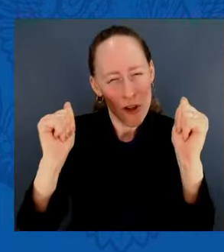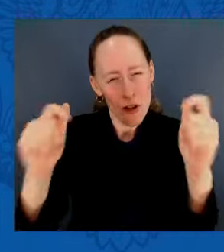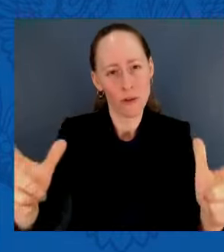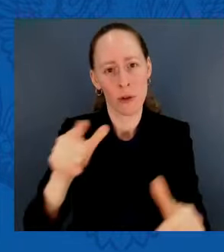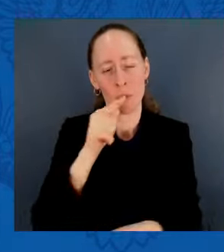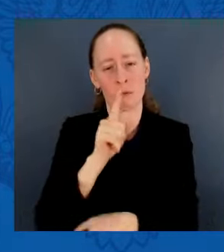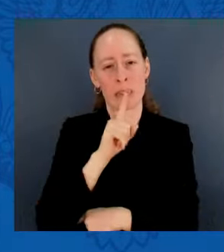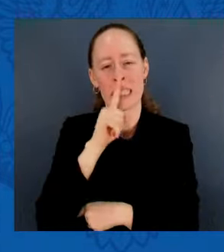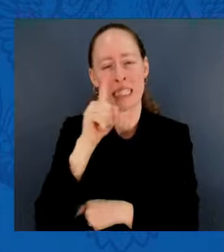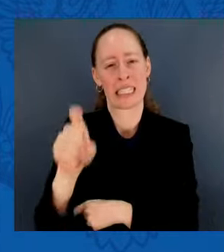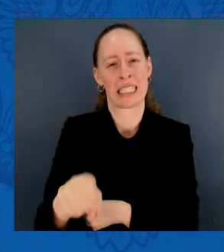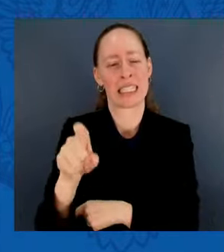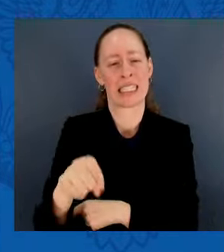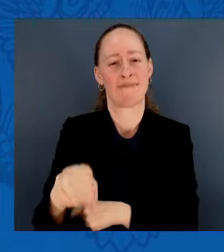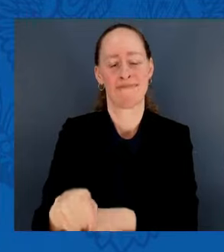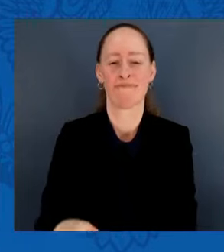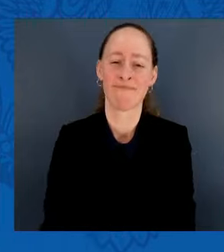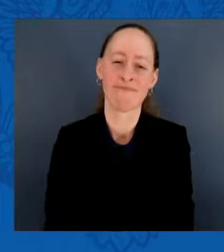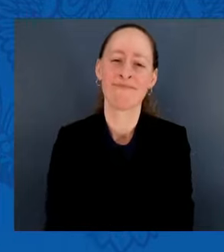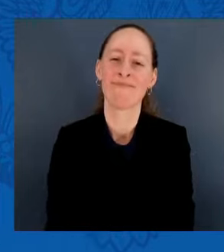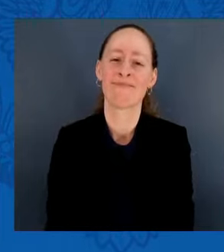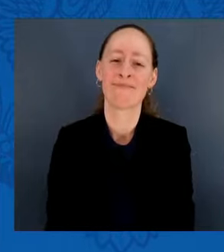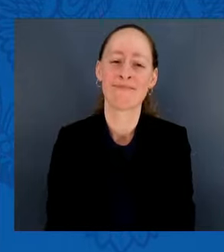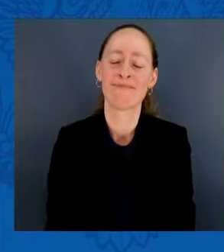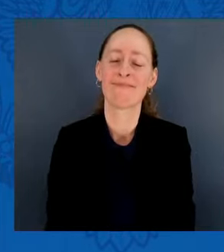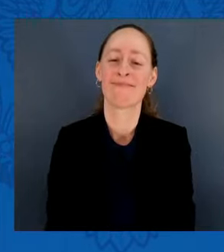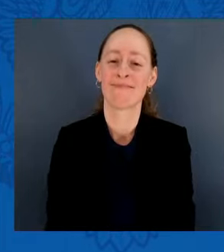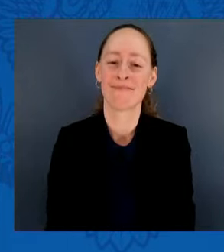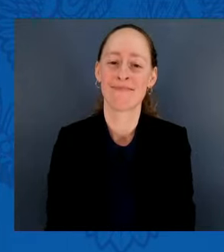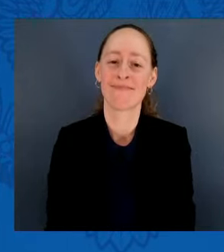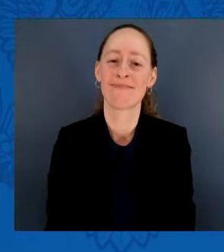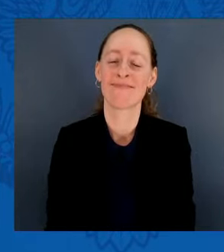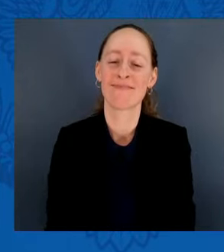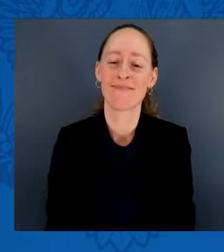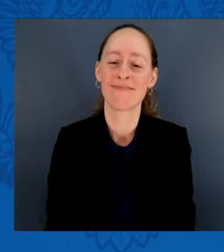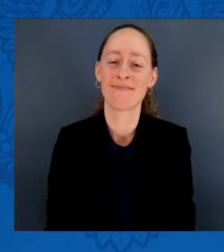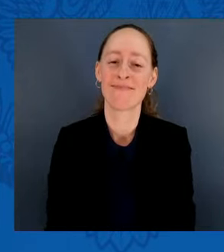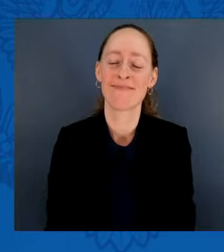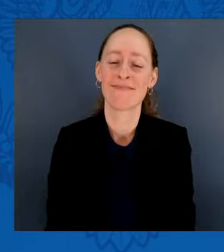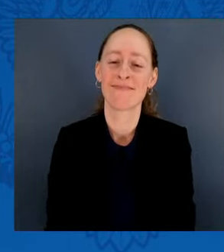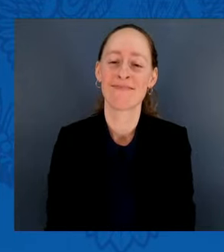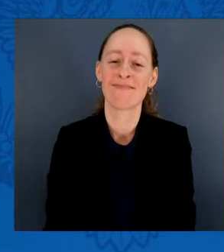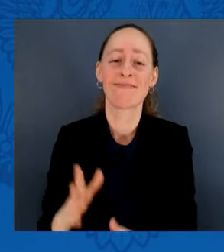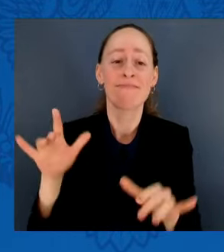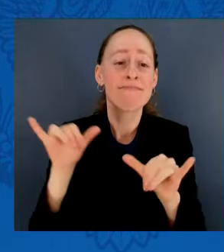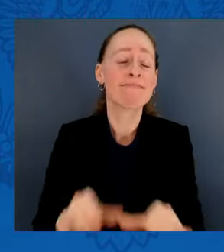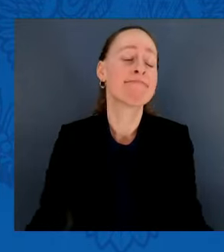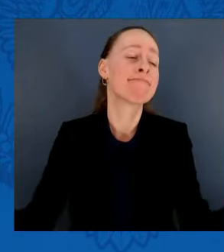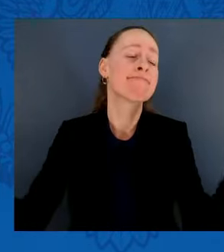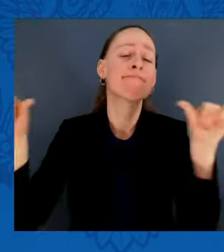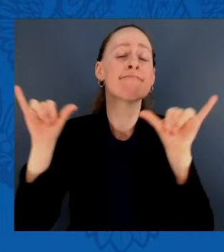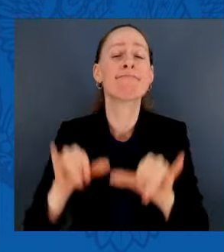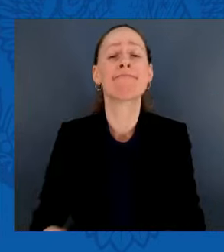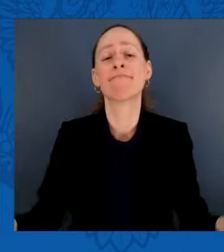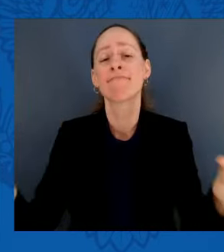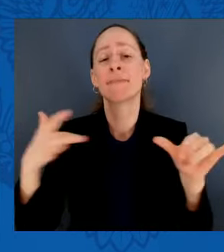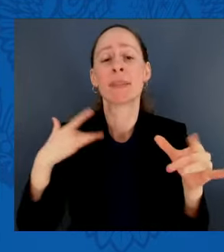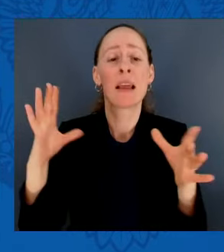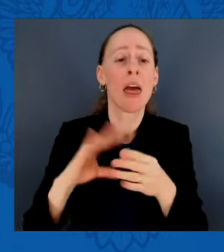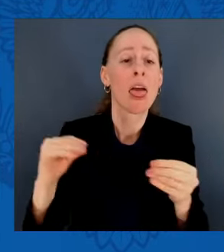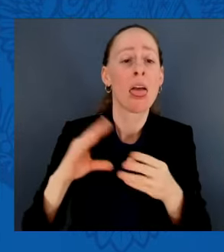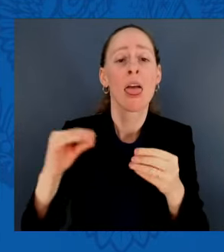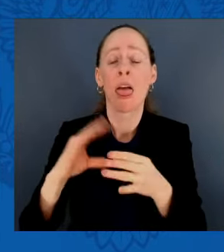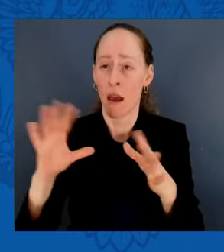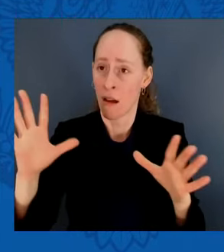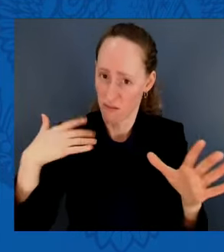For years, people have talked about it, but finally we got it done and gave Medicare the power to negotiate lower prices on